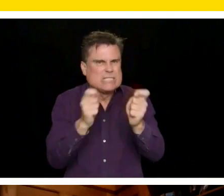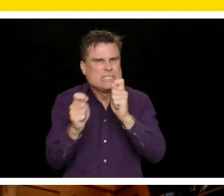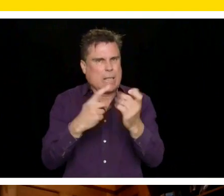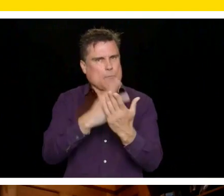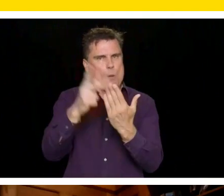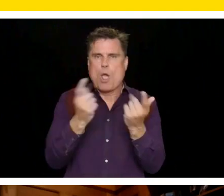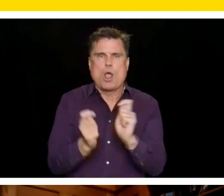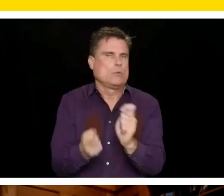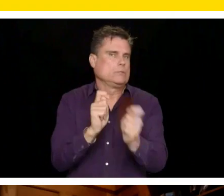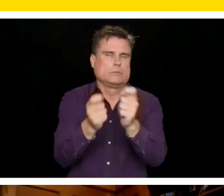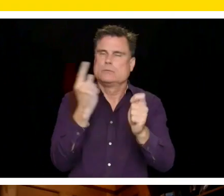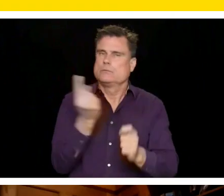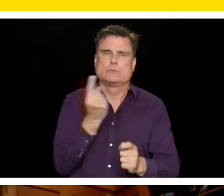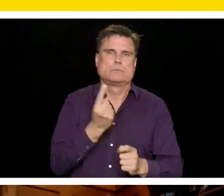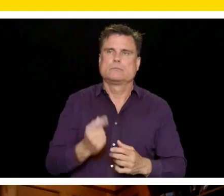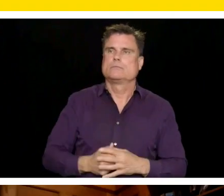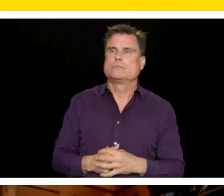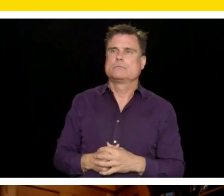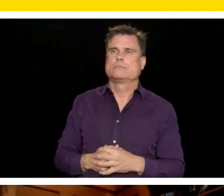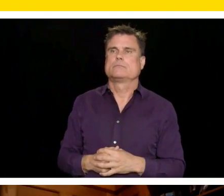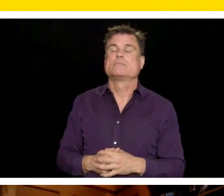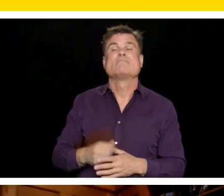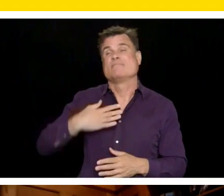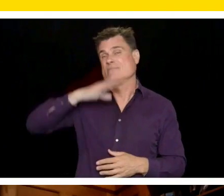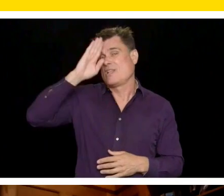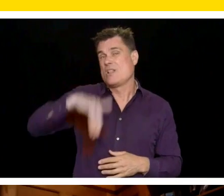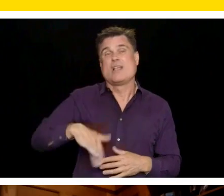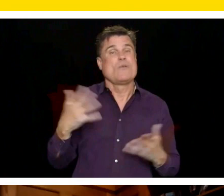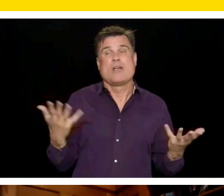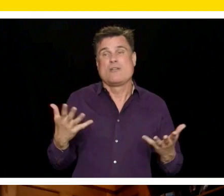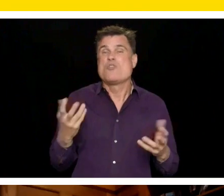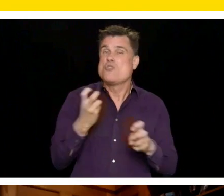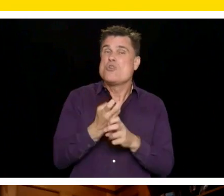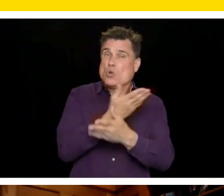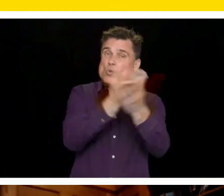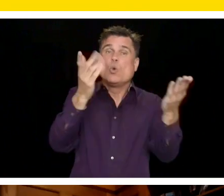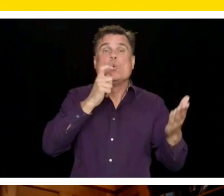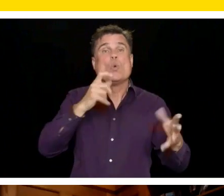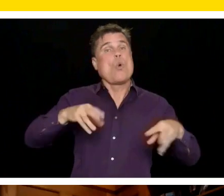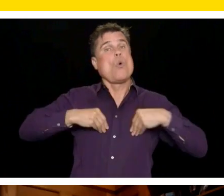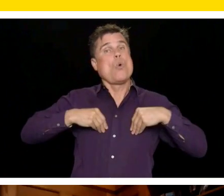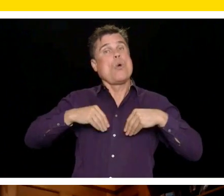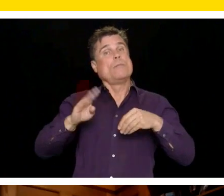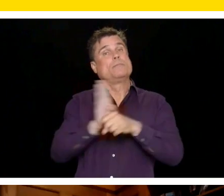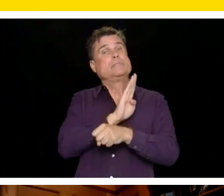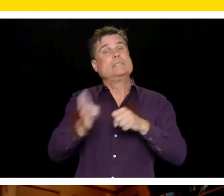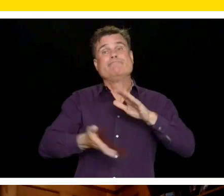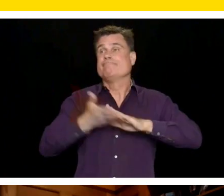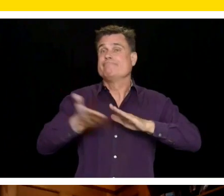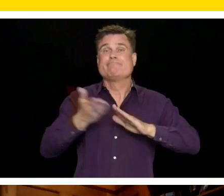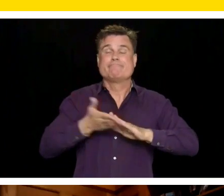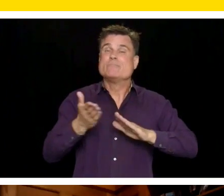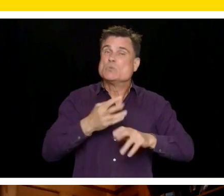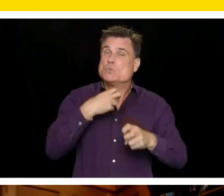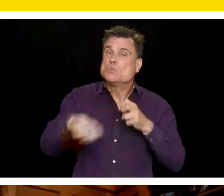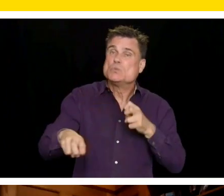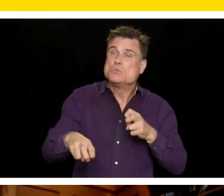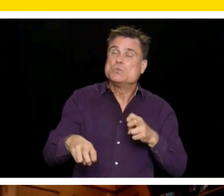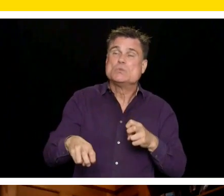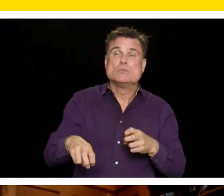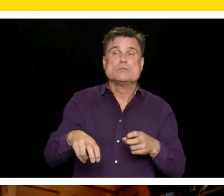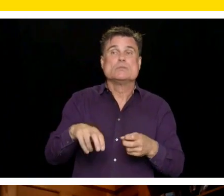school-aged children at home and they were not able to go to school, the incredible amount